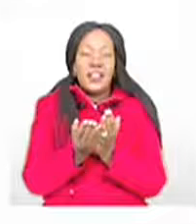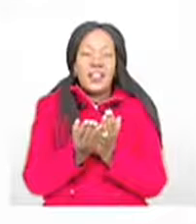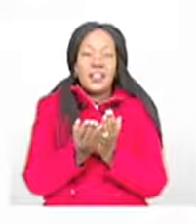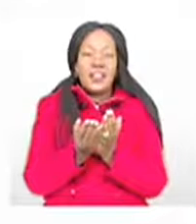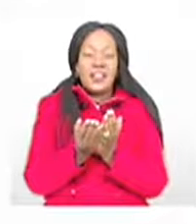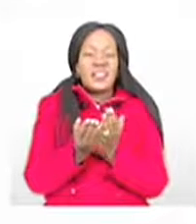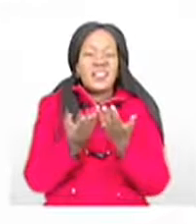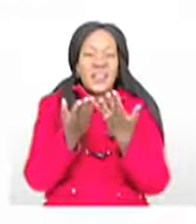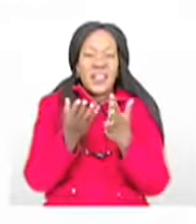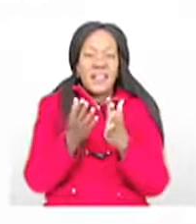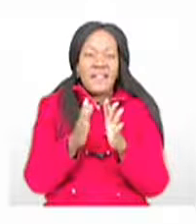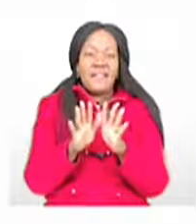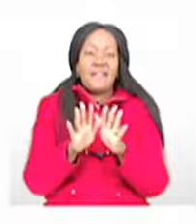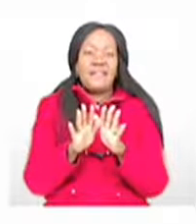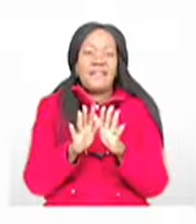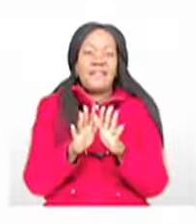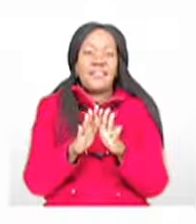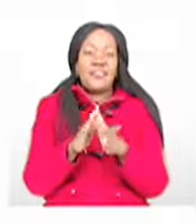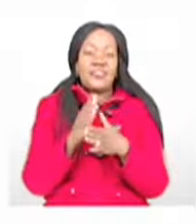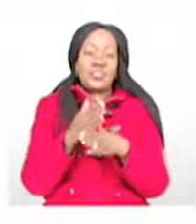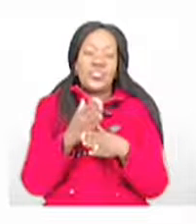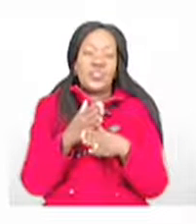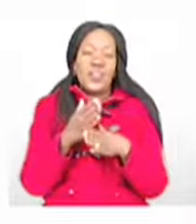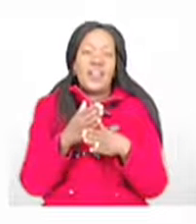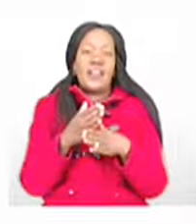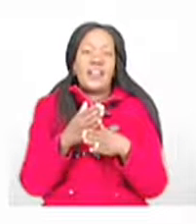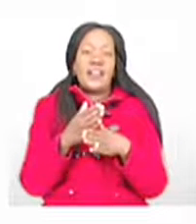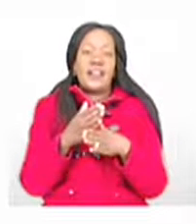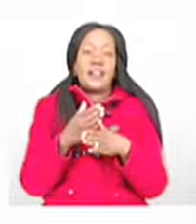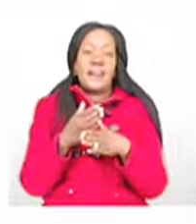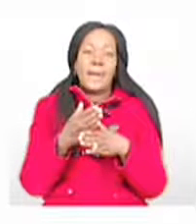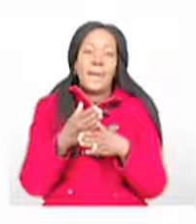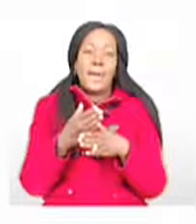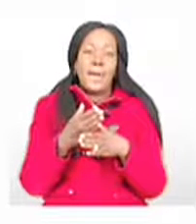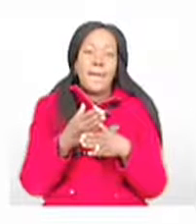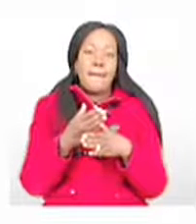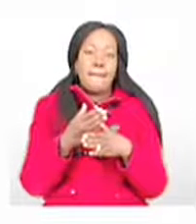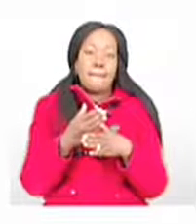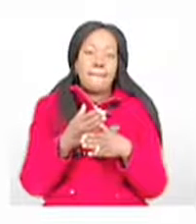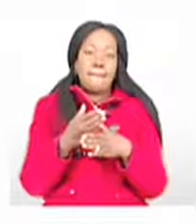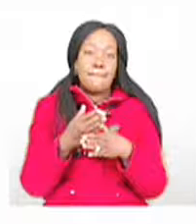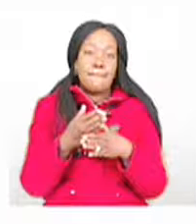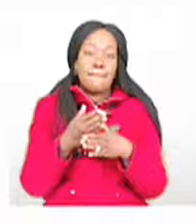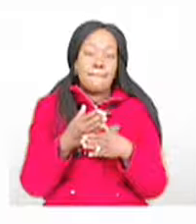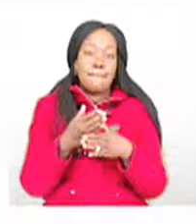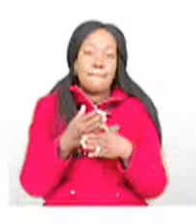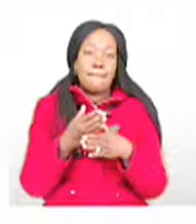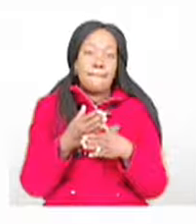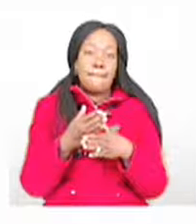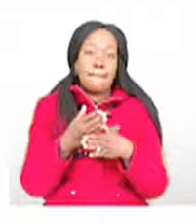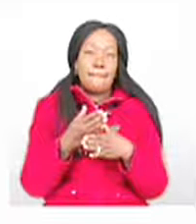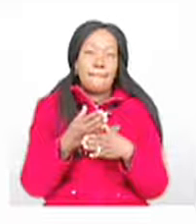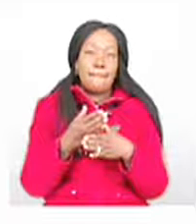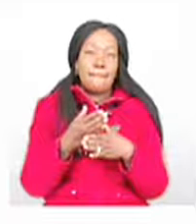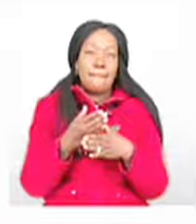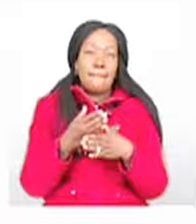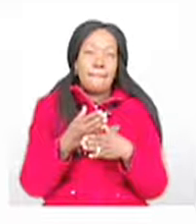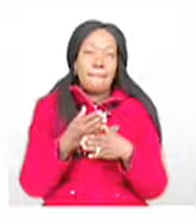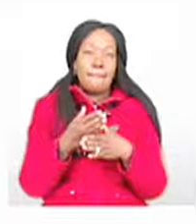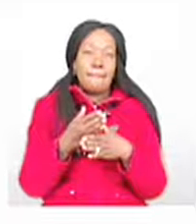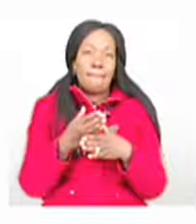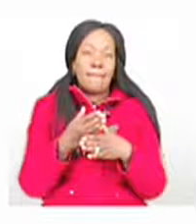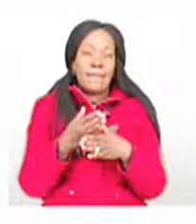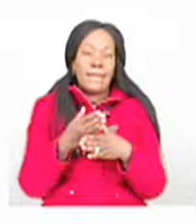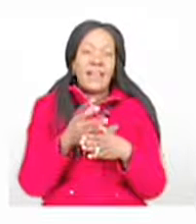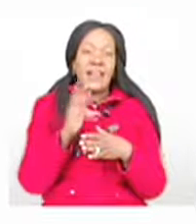to complete the activity as required by the instruction. I will read the instruction